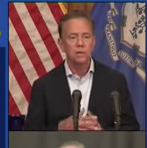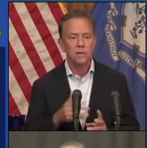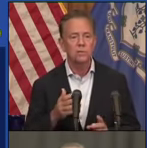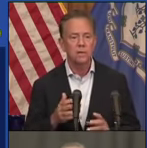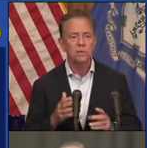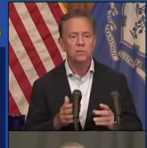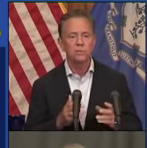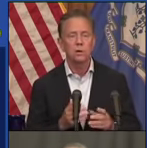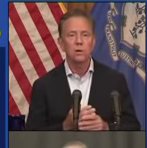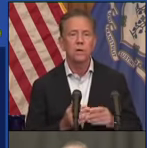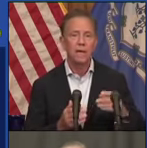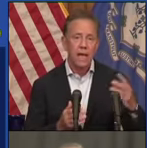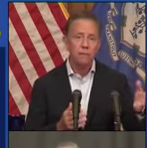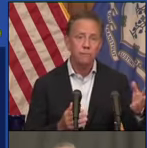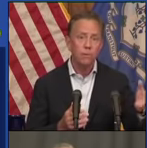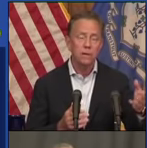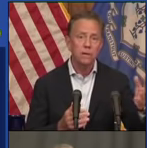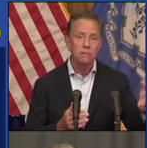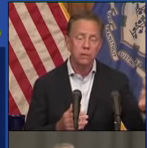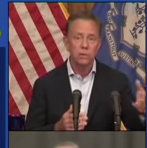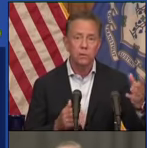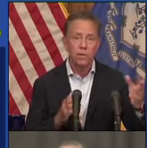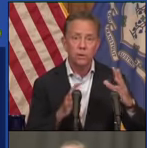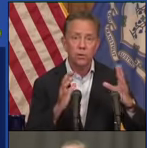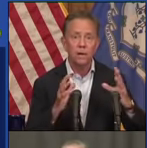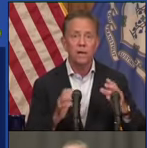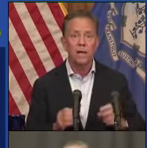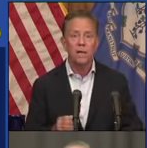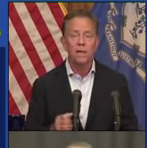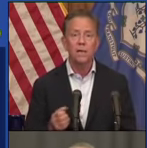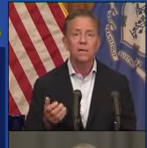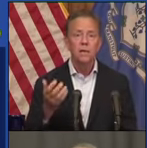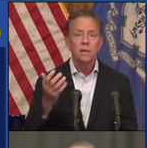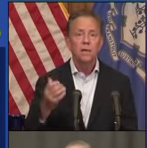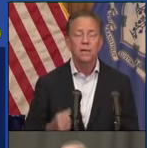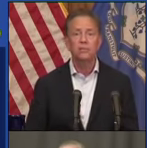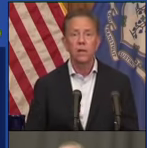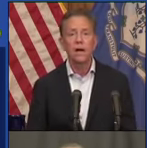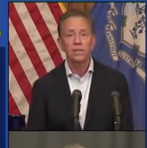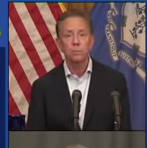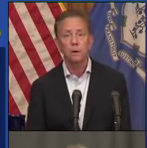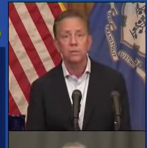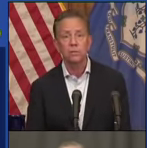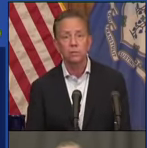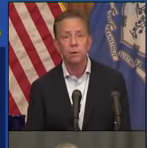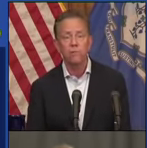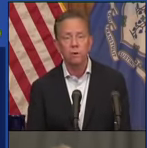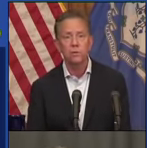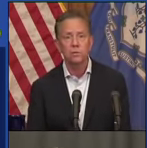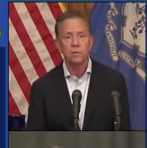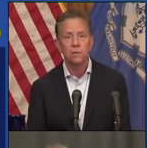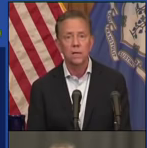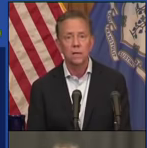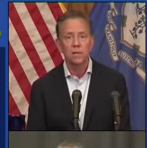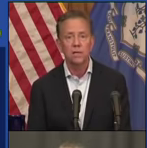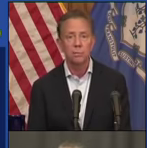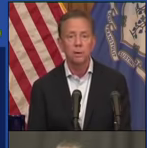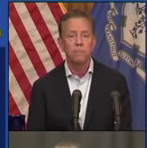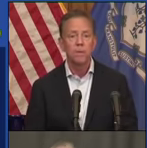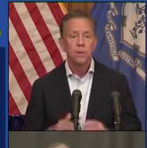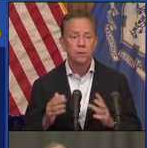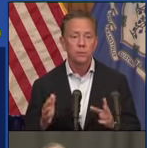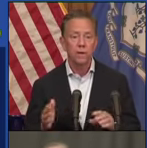the other day, Texas, Florida, California, really in and around L.A. These are the hotspots that we focus on like a